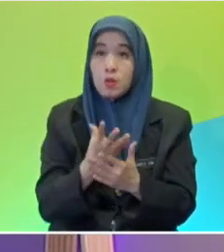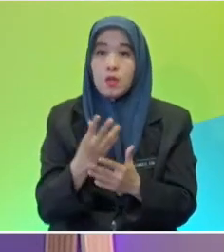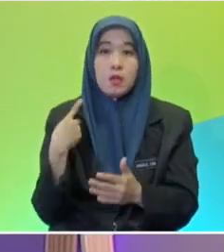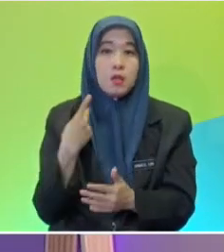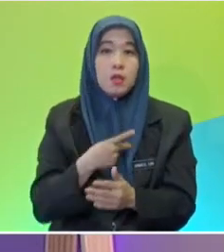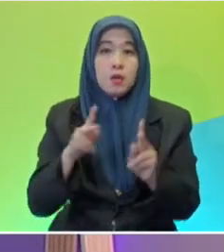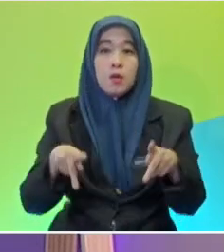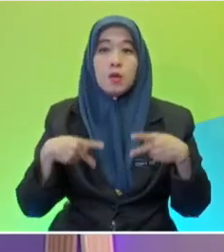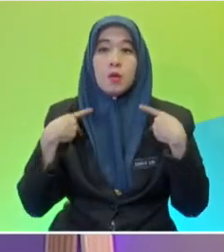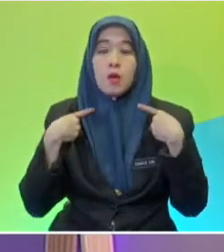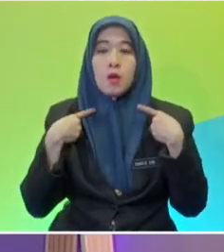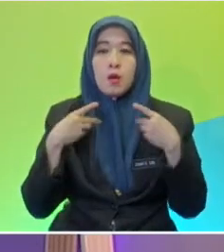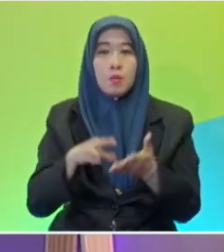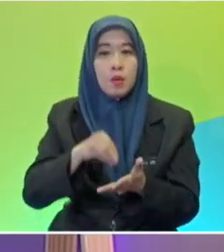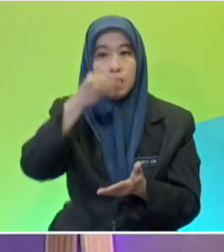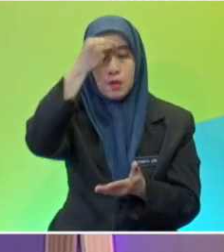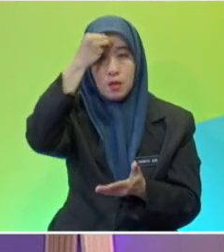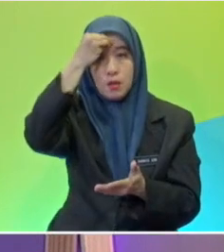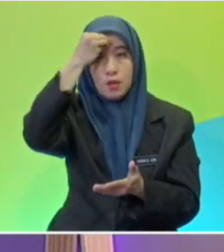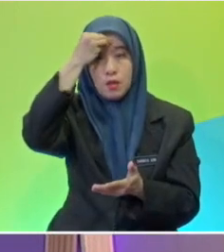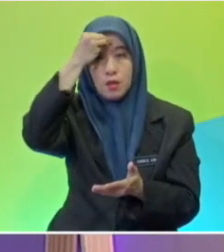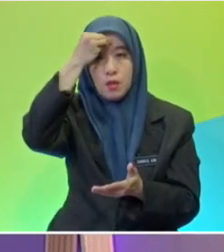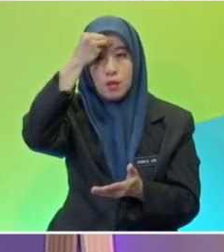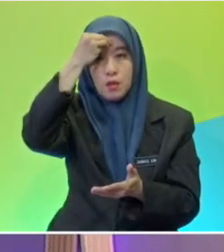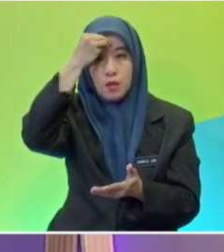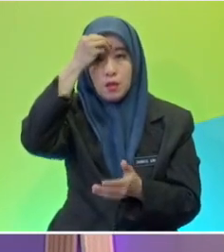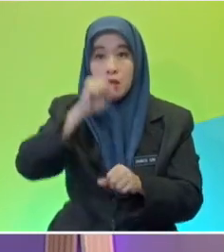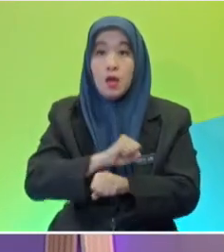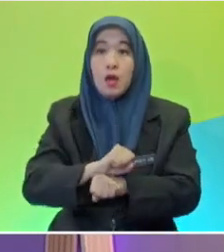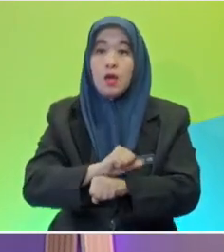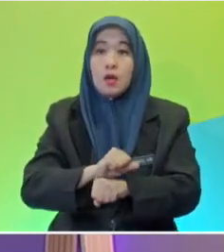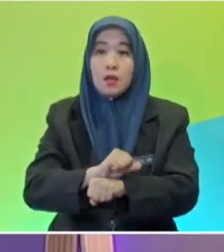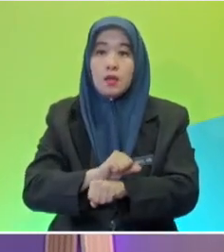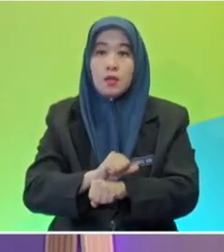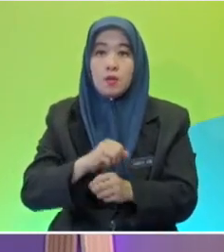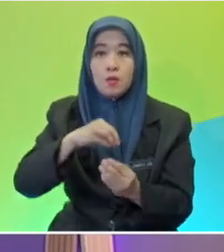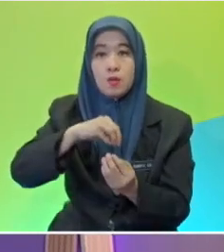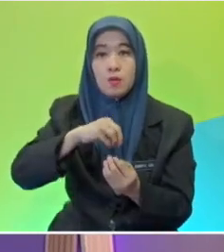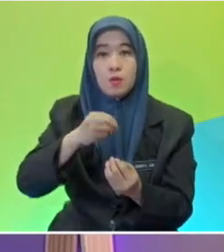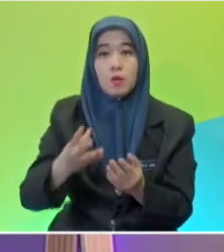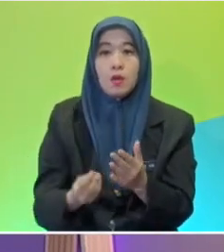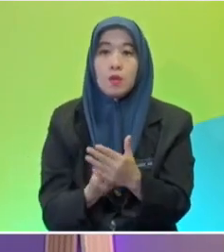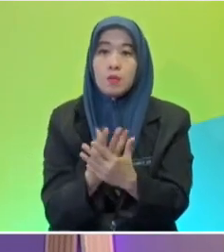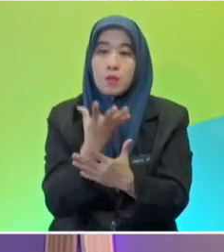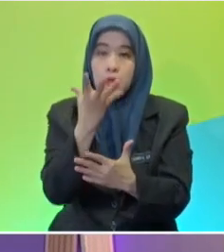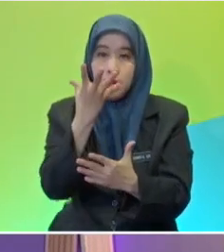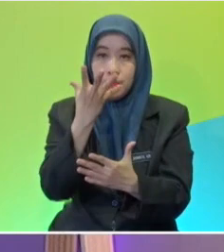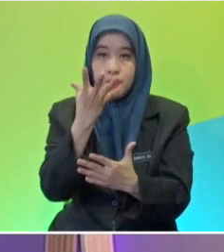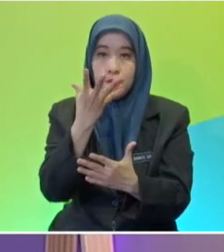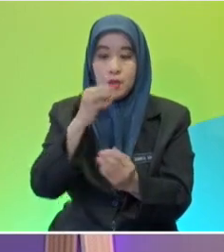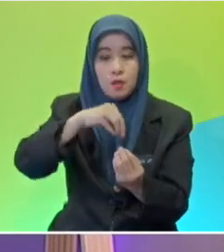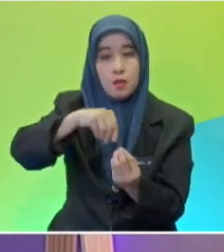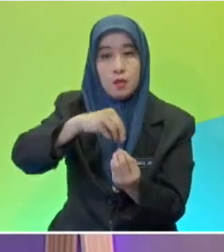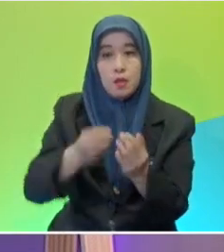learn about basic needs for the seeds to germinate. Oh, okay. There are basic needs for the seed to germinate. Okay.